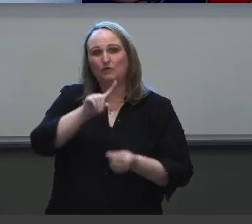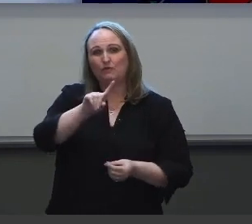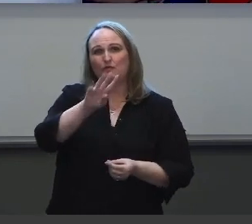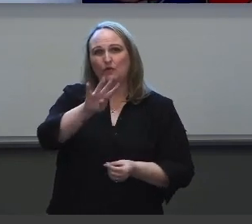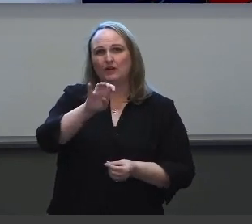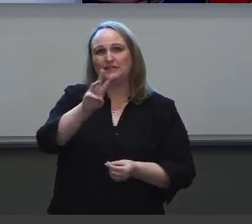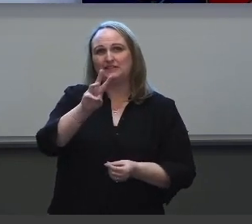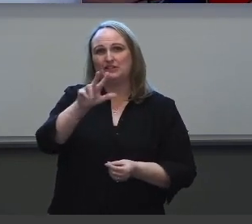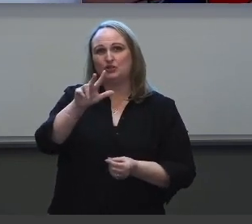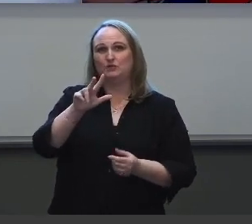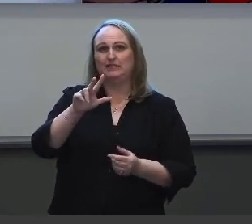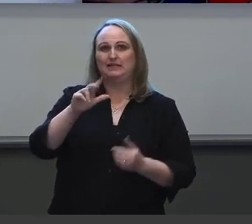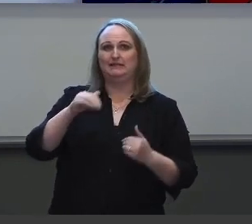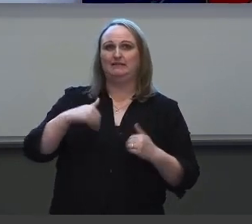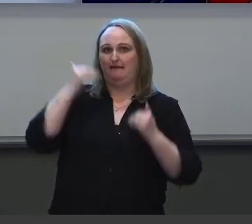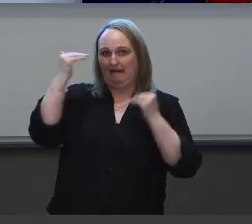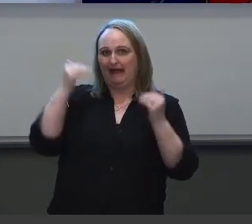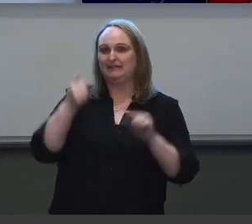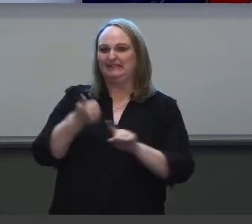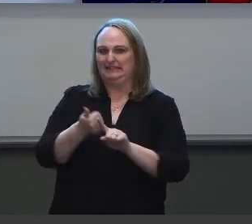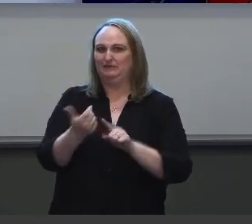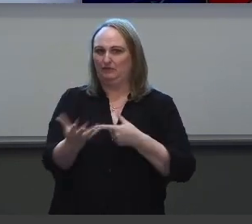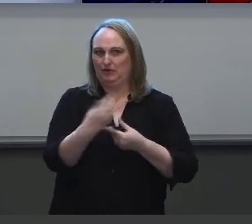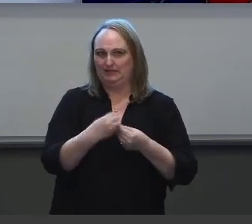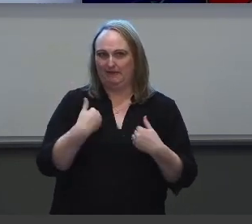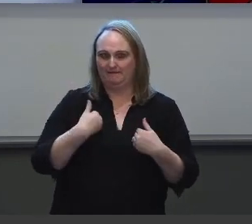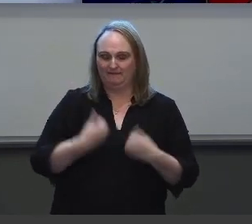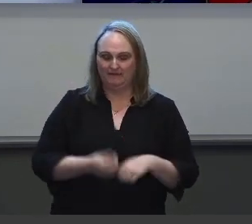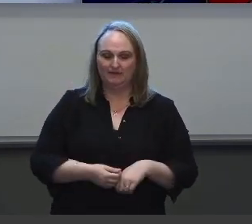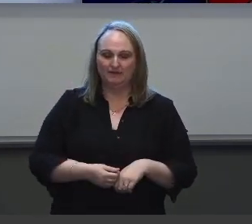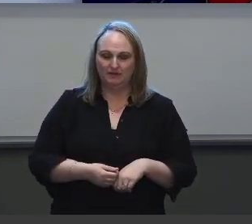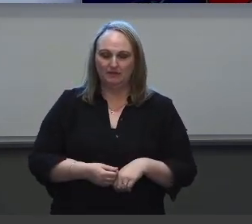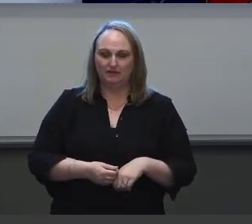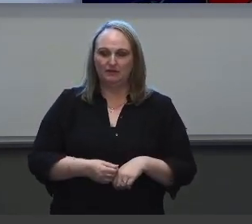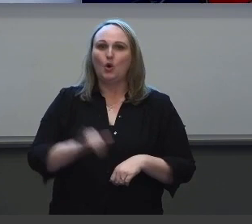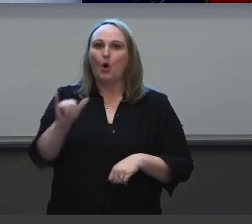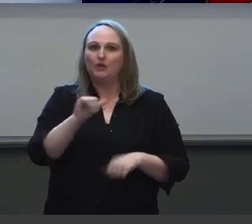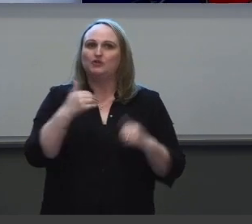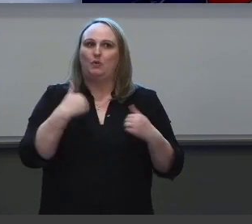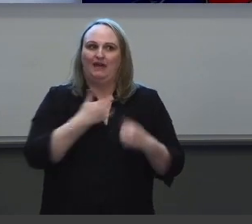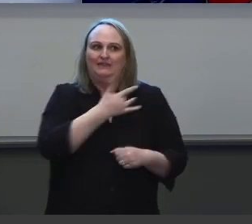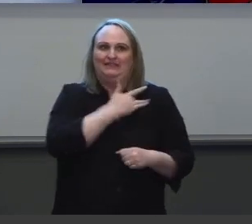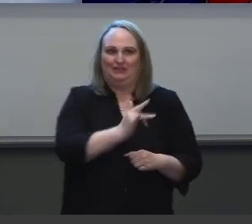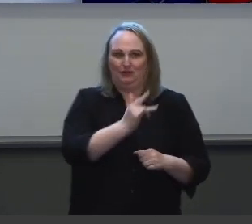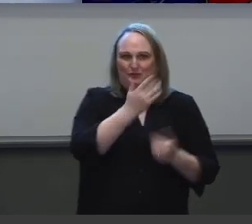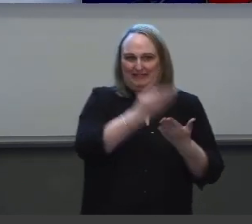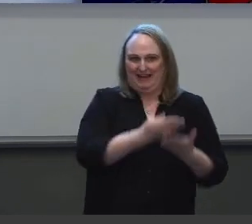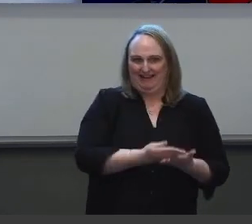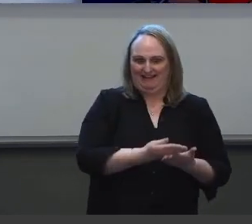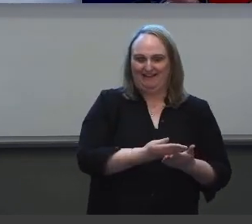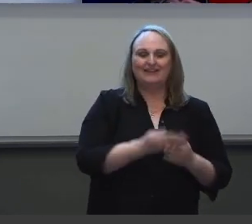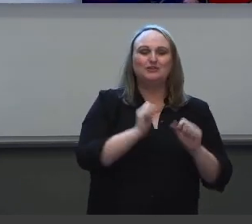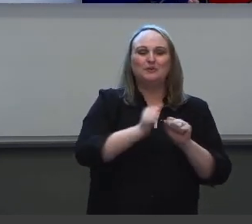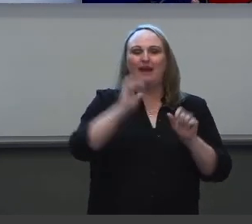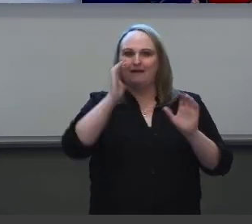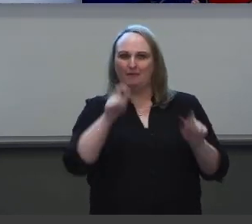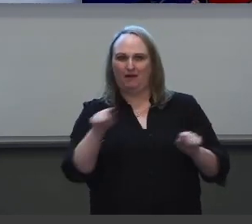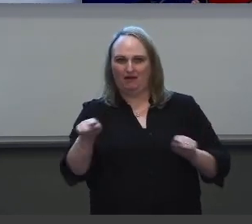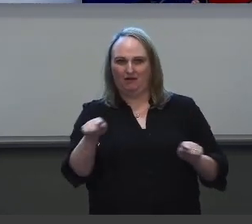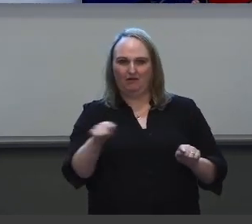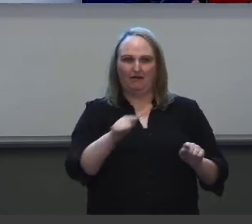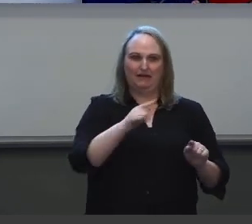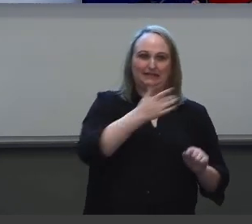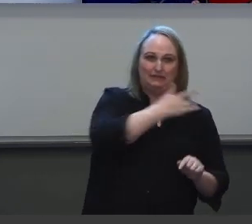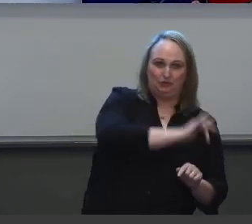463 autistic young adults who we also had sensory data from. So this allowed us to compare sensory and